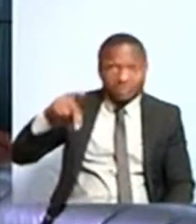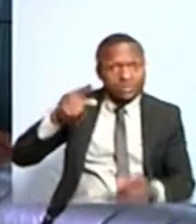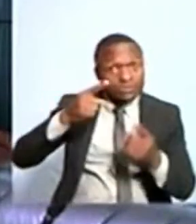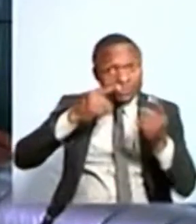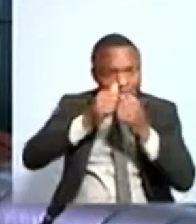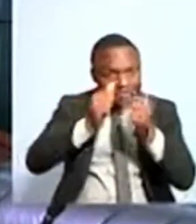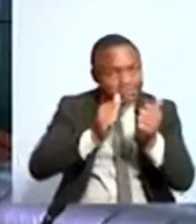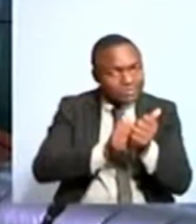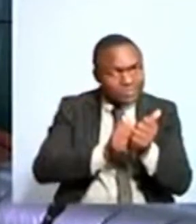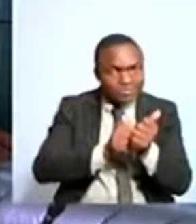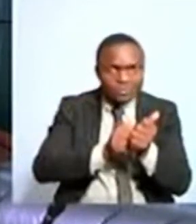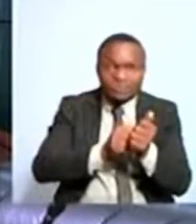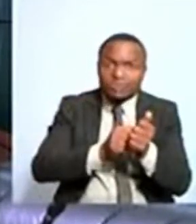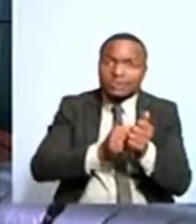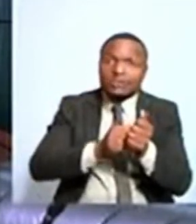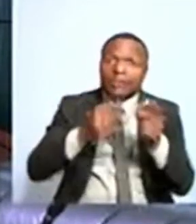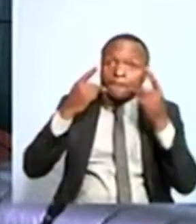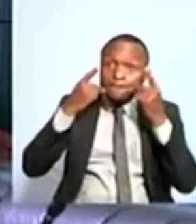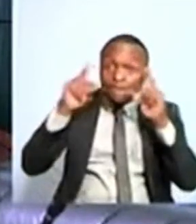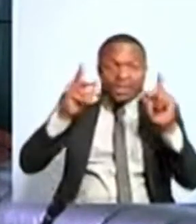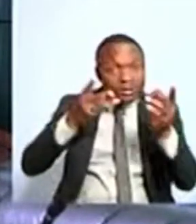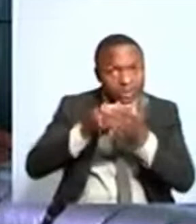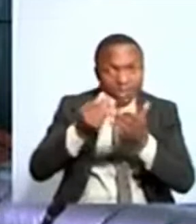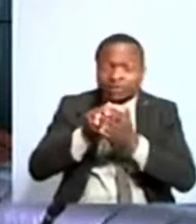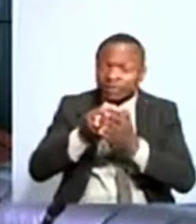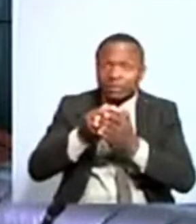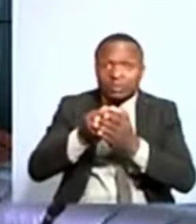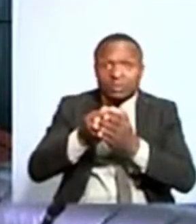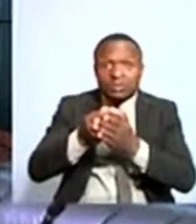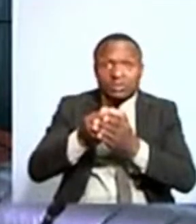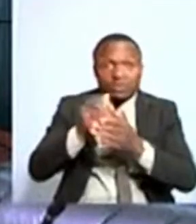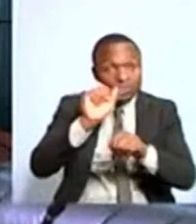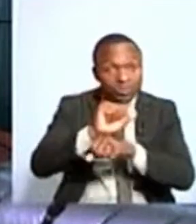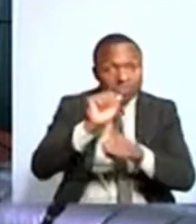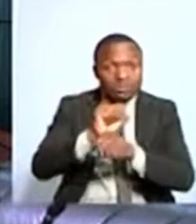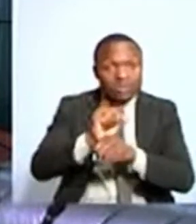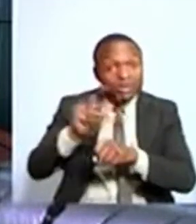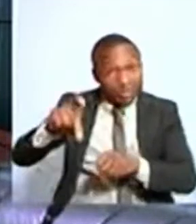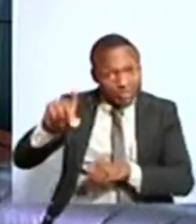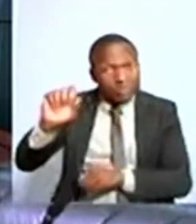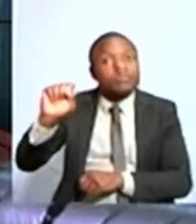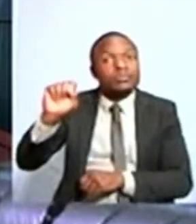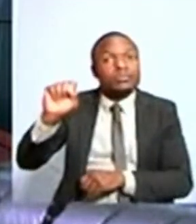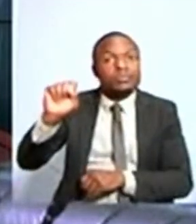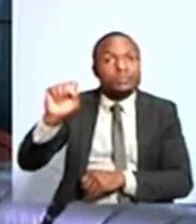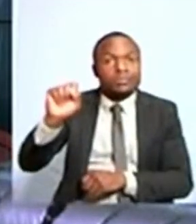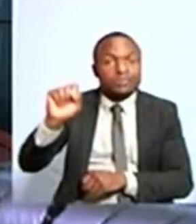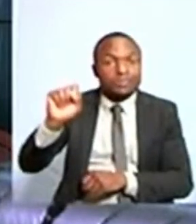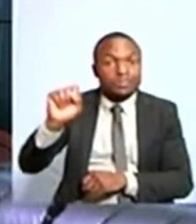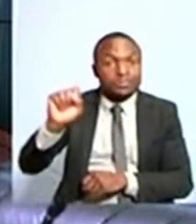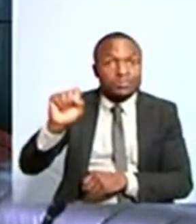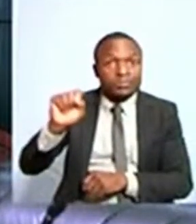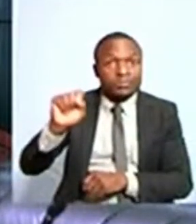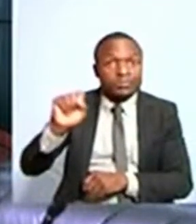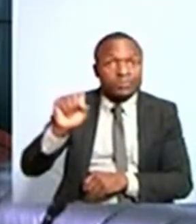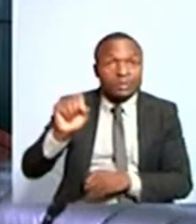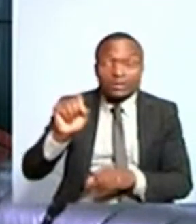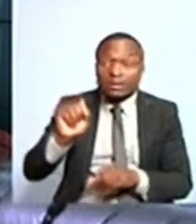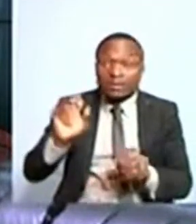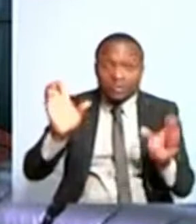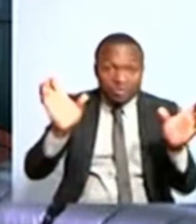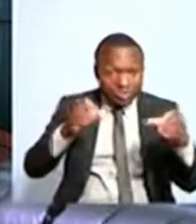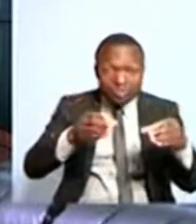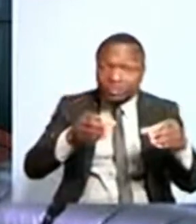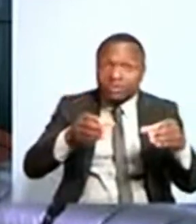to. Because public accounts deals with controlling officers. The committee that deals with local government is the Committee on Local Government